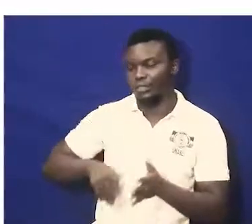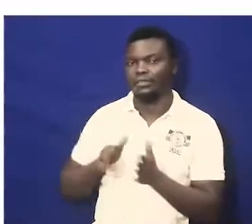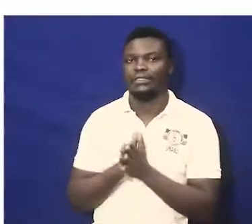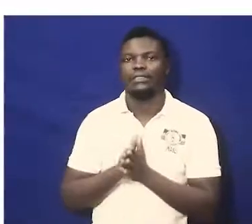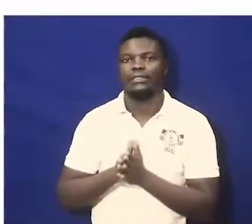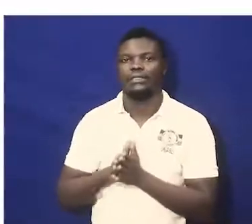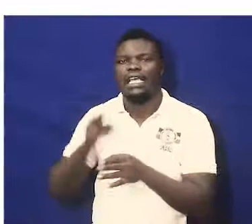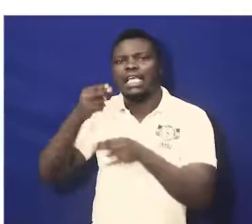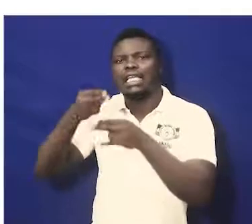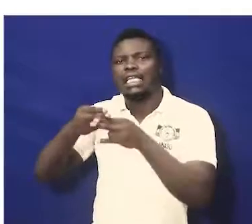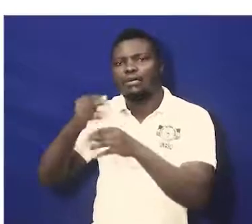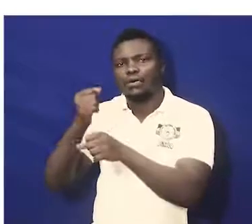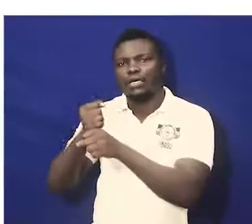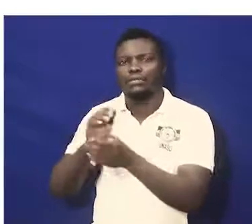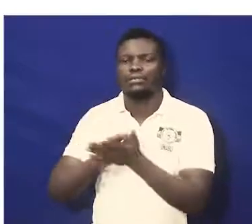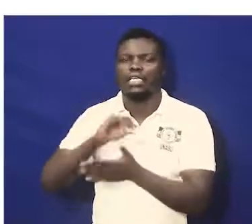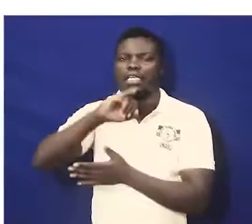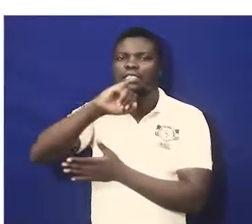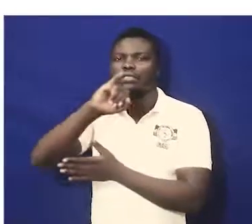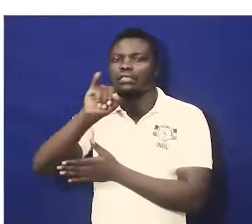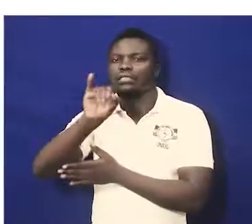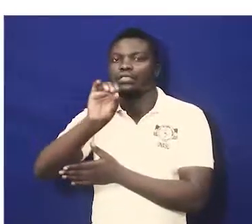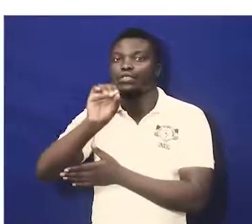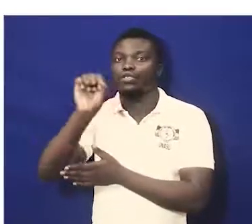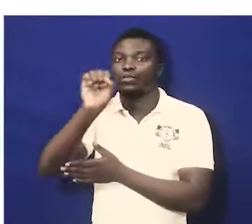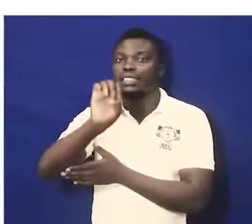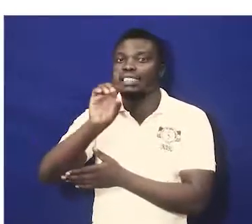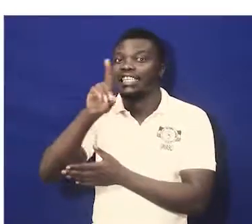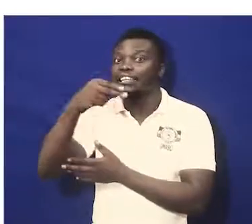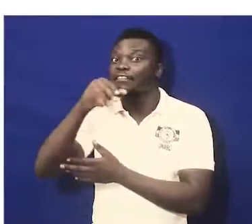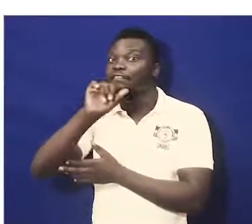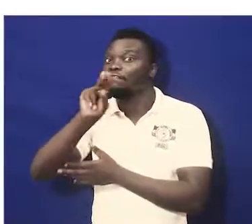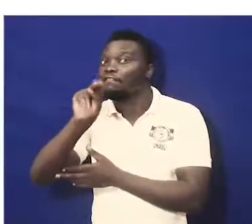Josephine makes school uniforms.